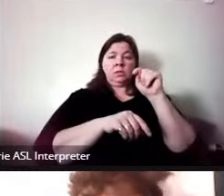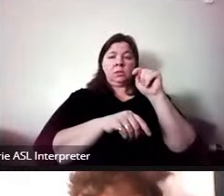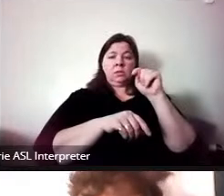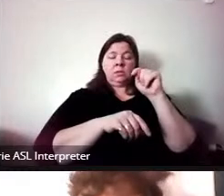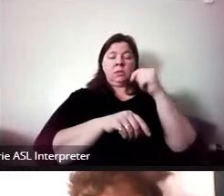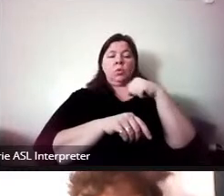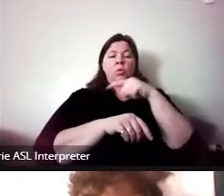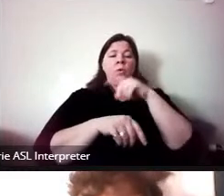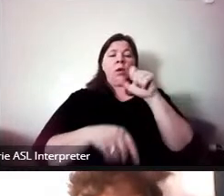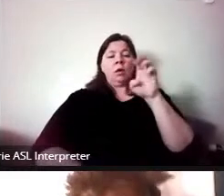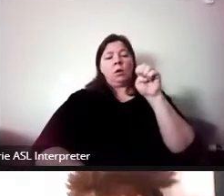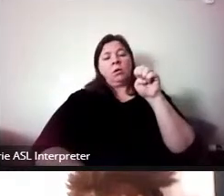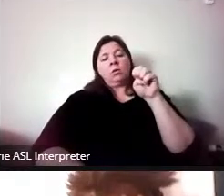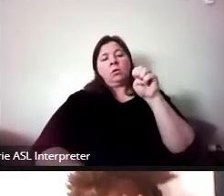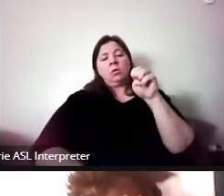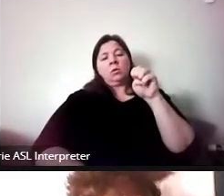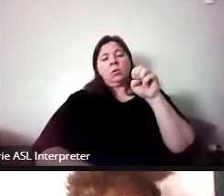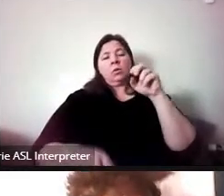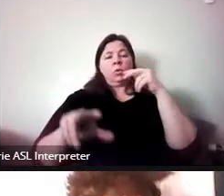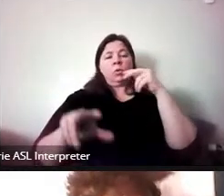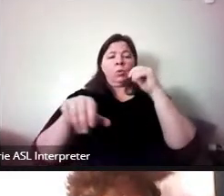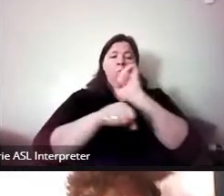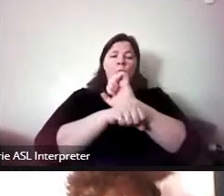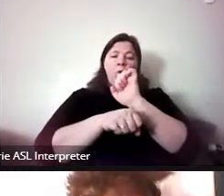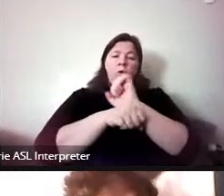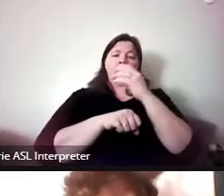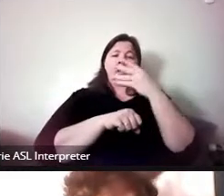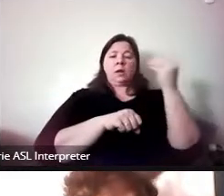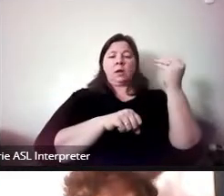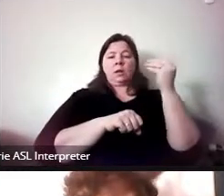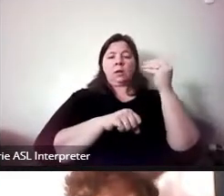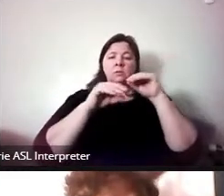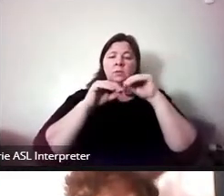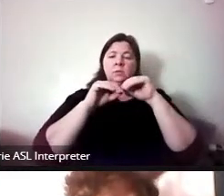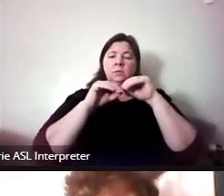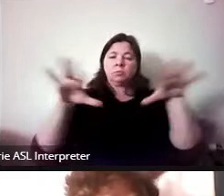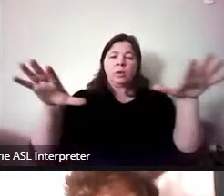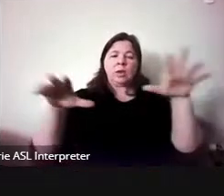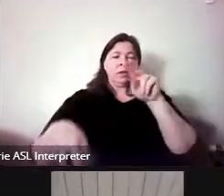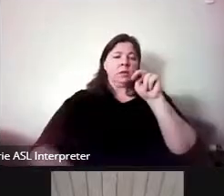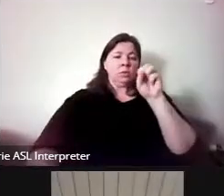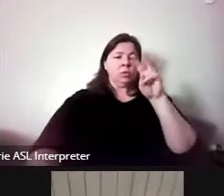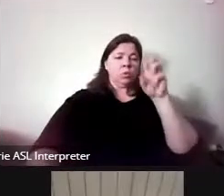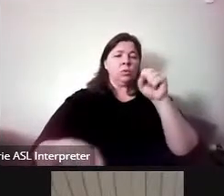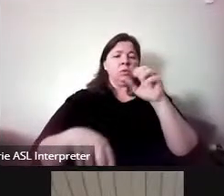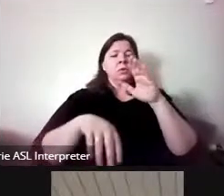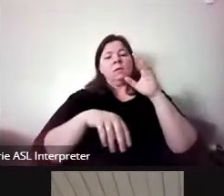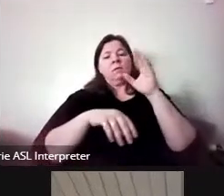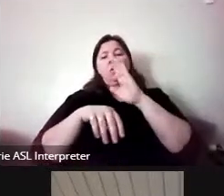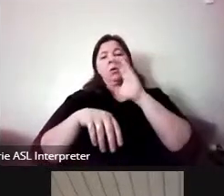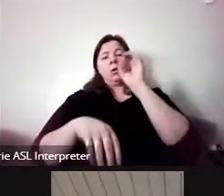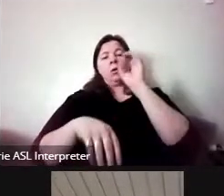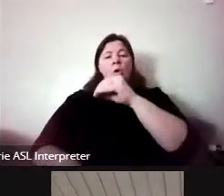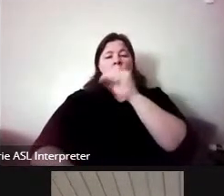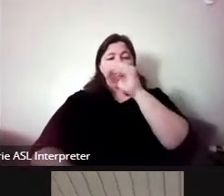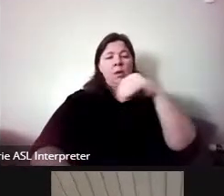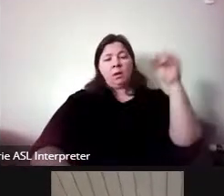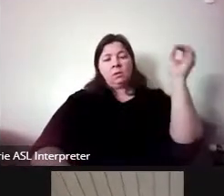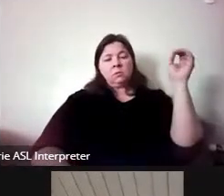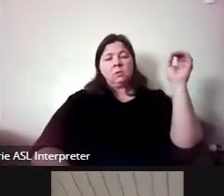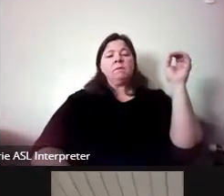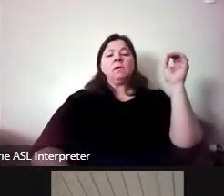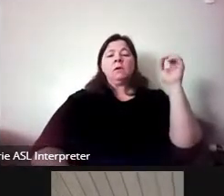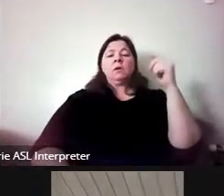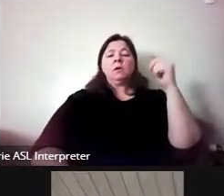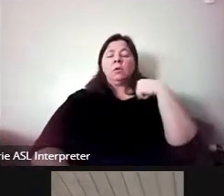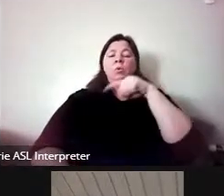we are working and spreading the news of Onpassive. What I do know is that we are all